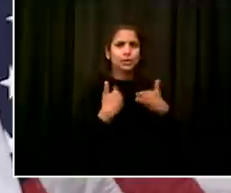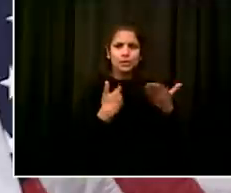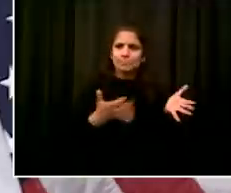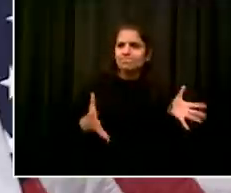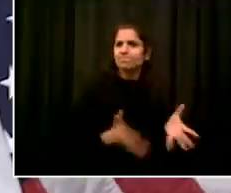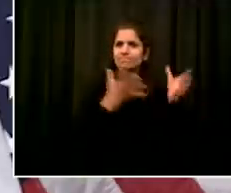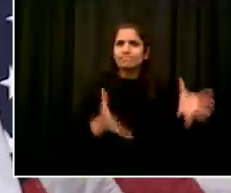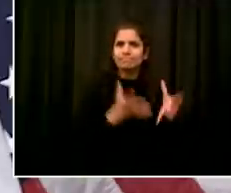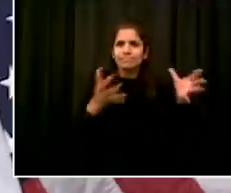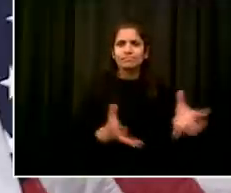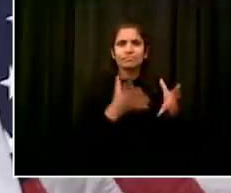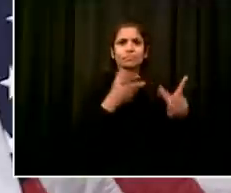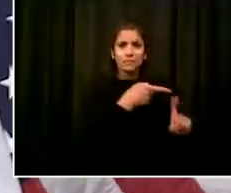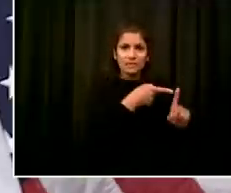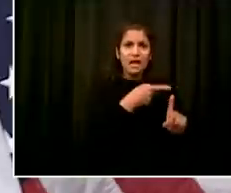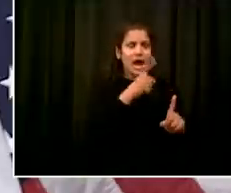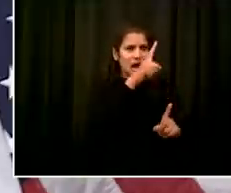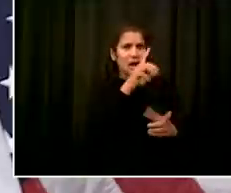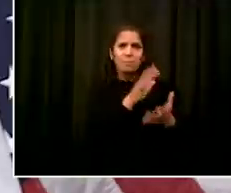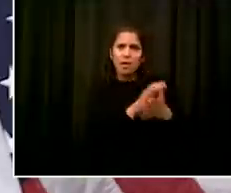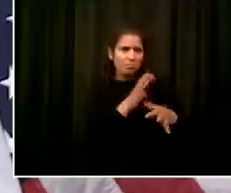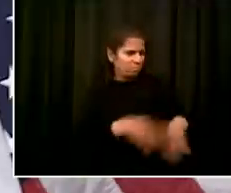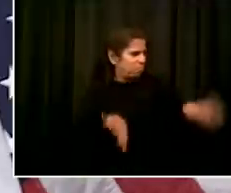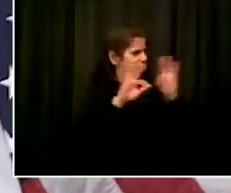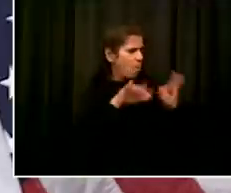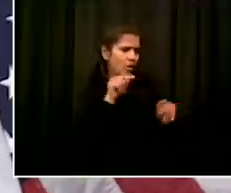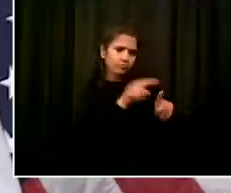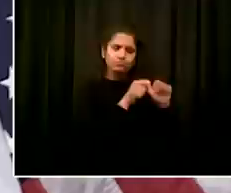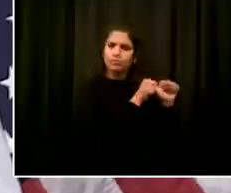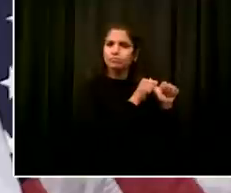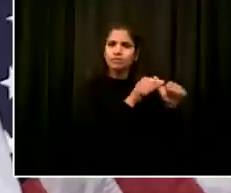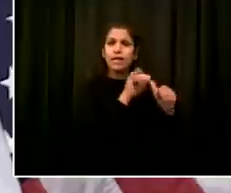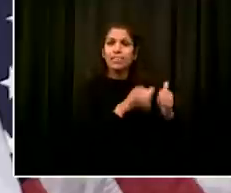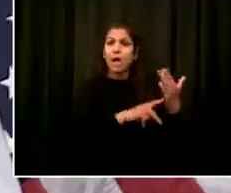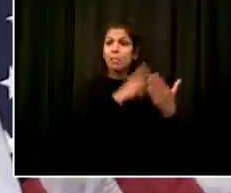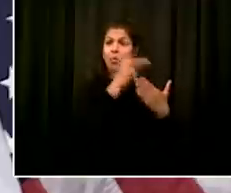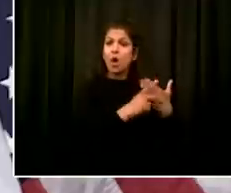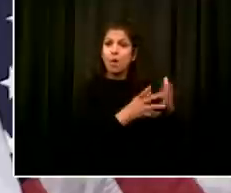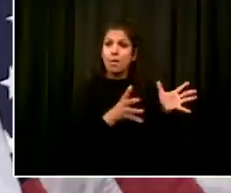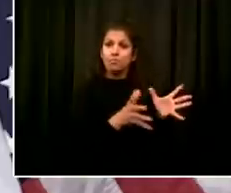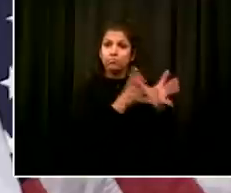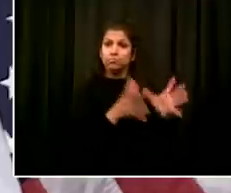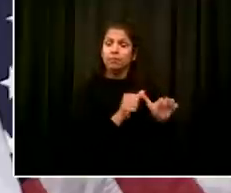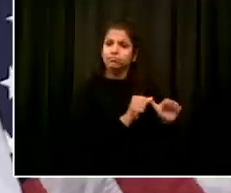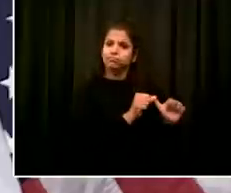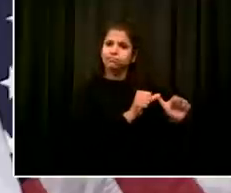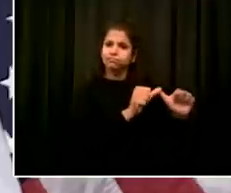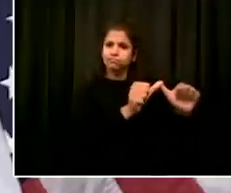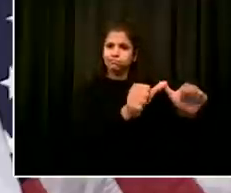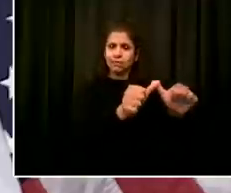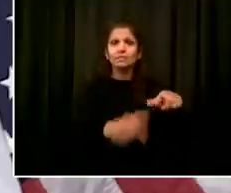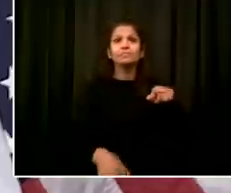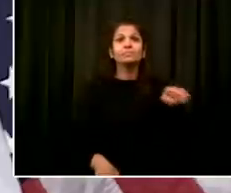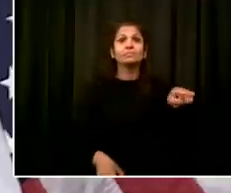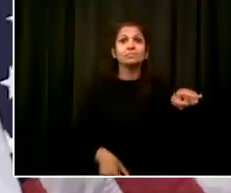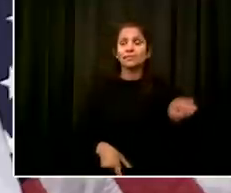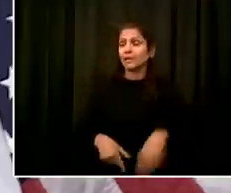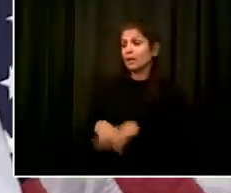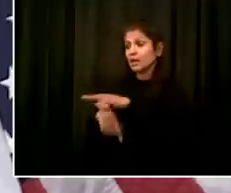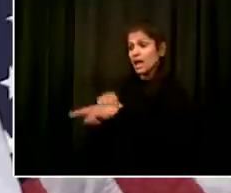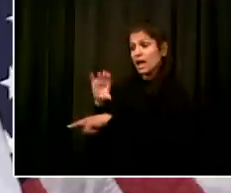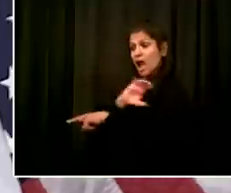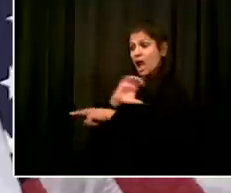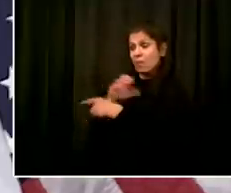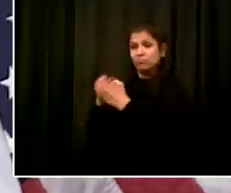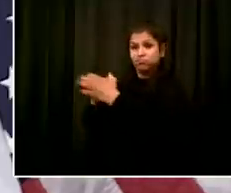investments in youth programs are just as crucial to public safety as what we do with traditional policing.